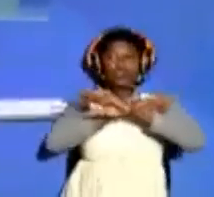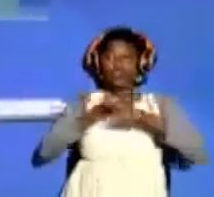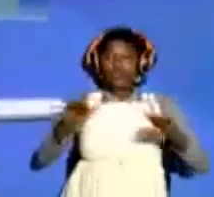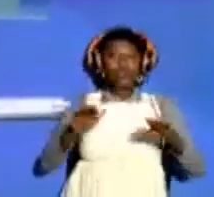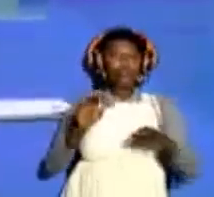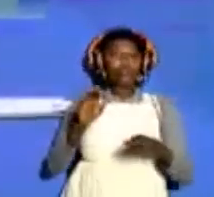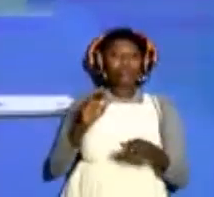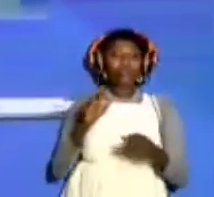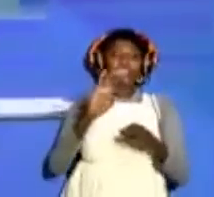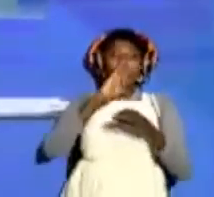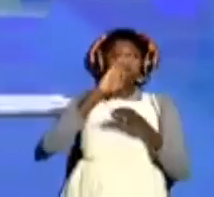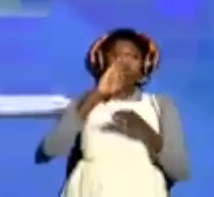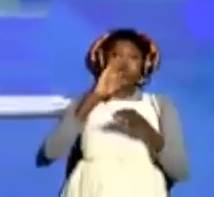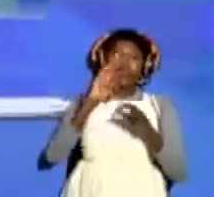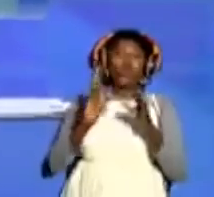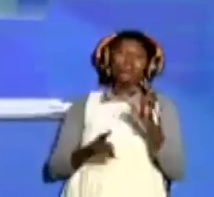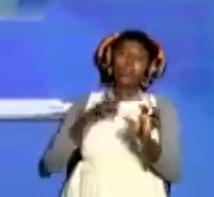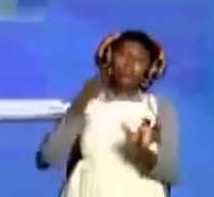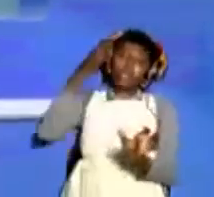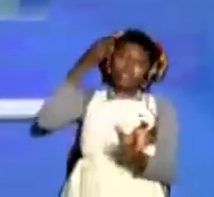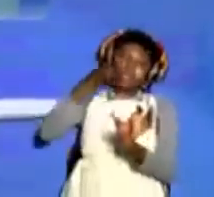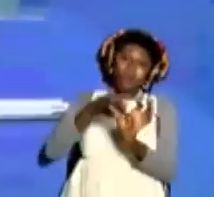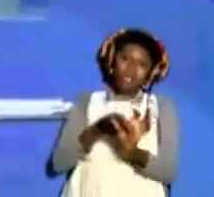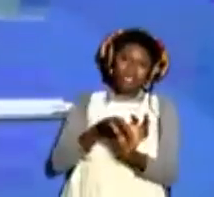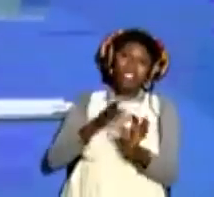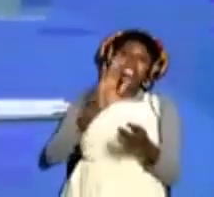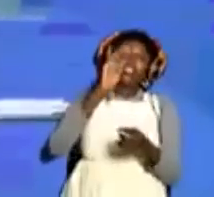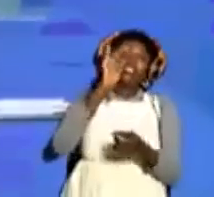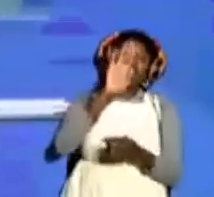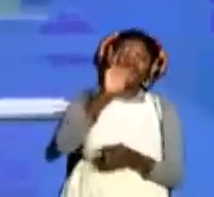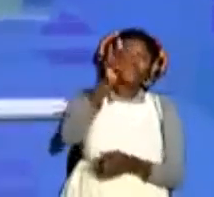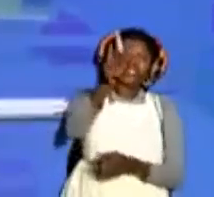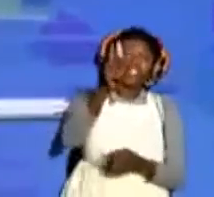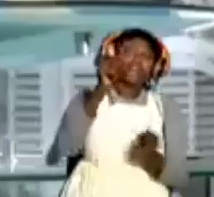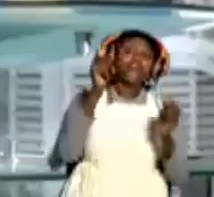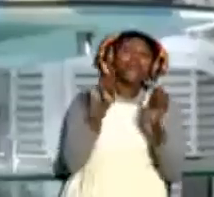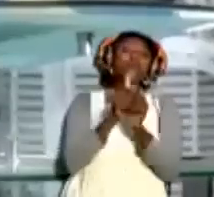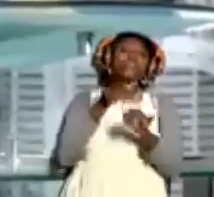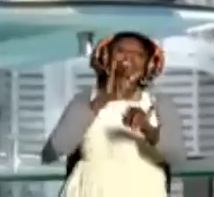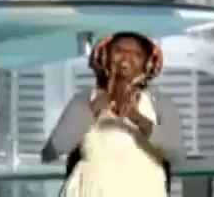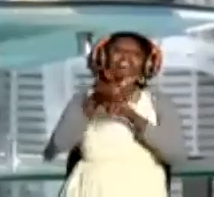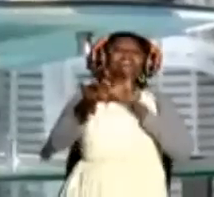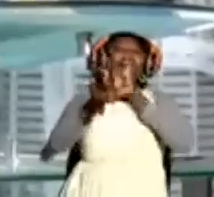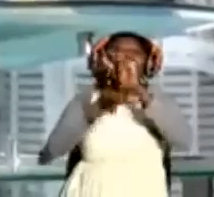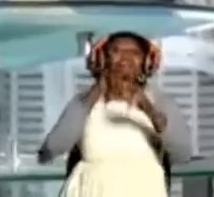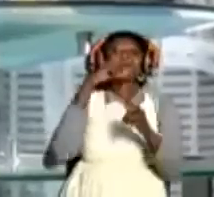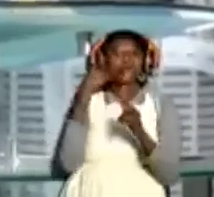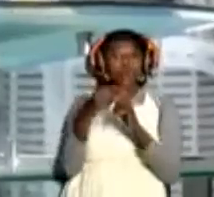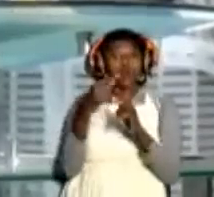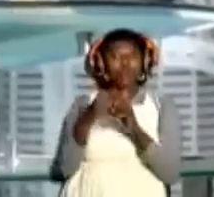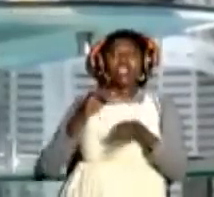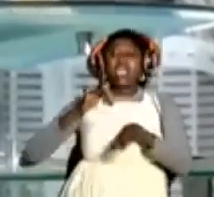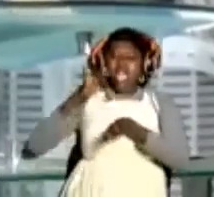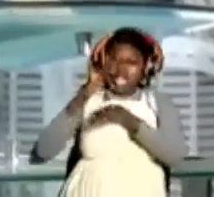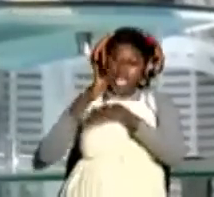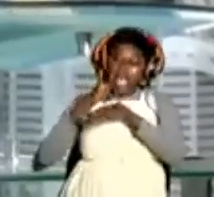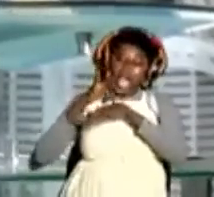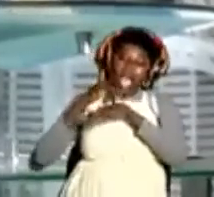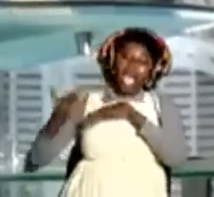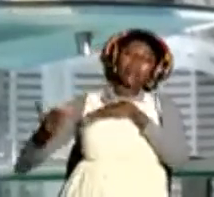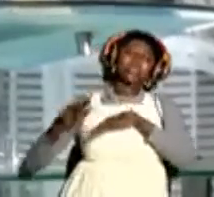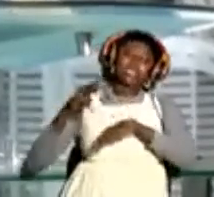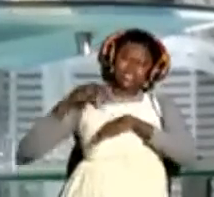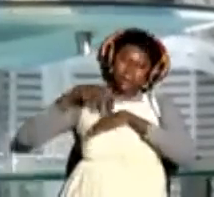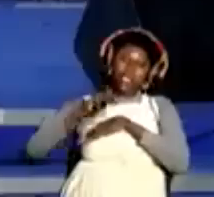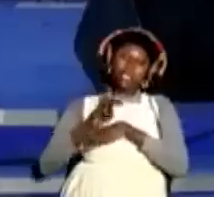preoccupy yourself with words that deceives, with empty messages. I would like you to